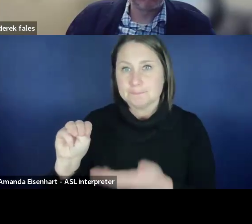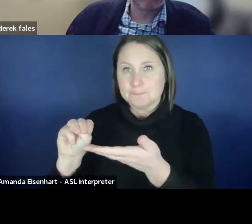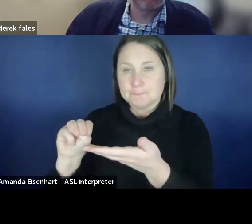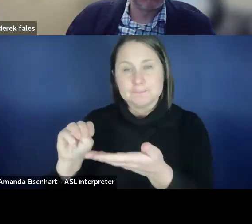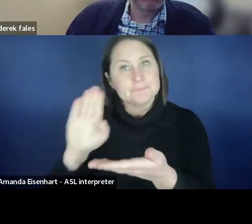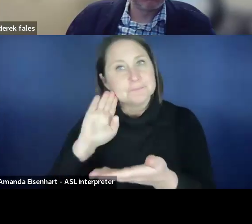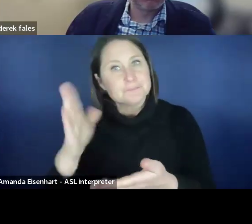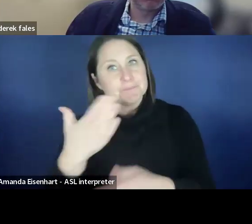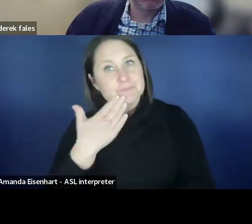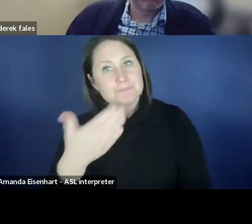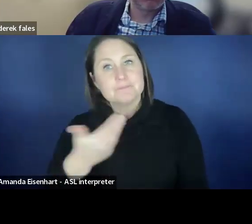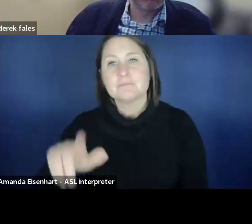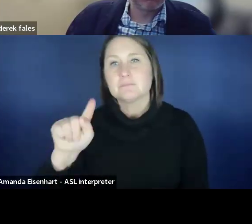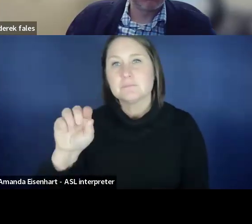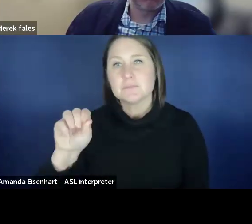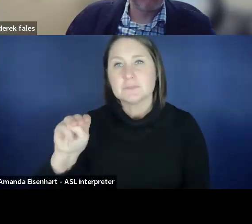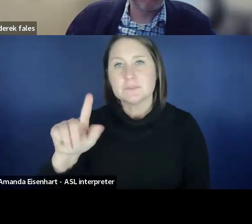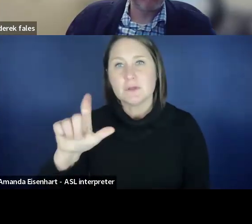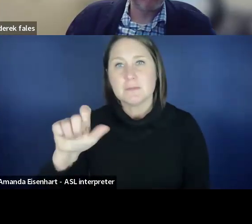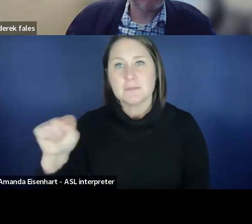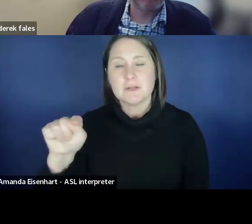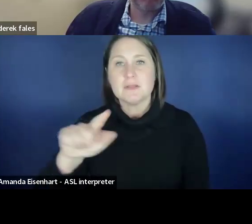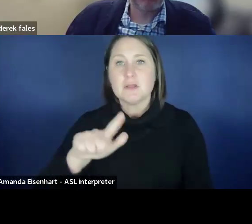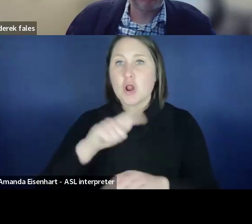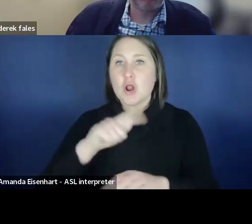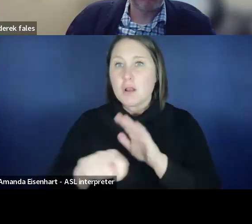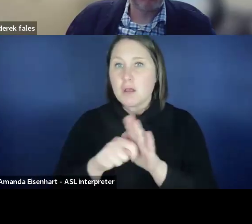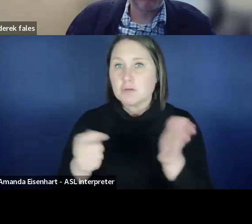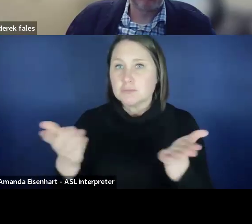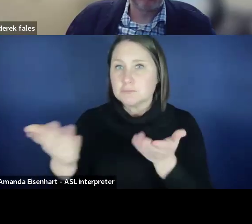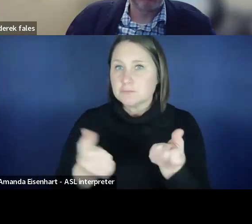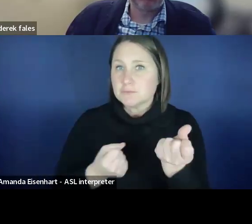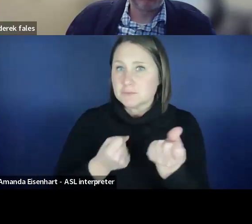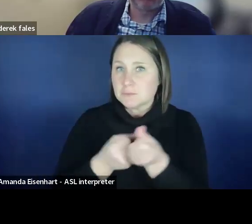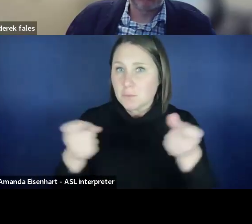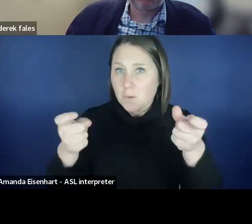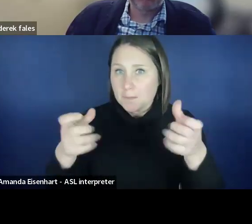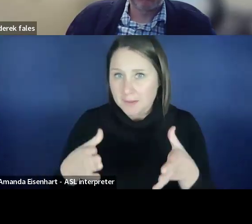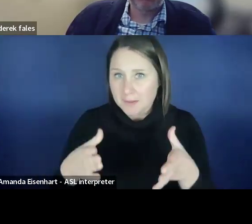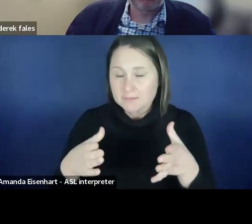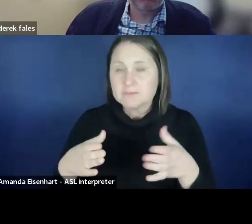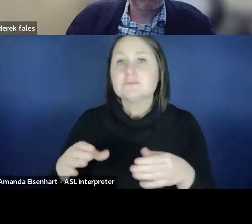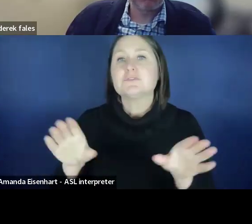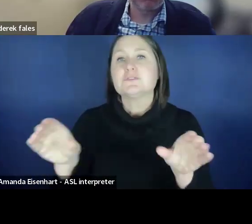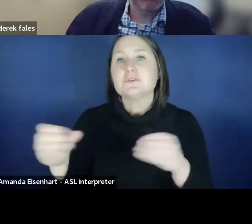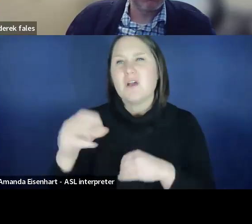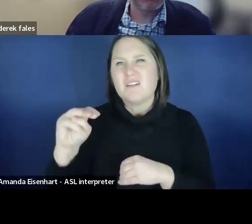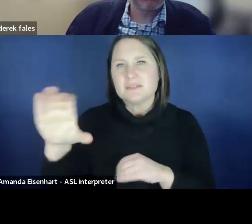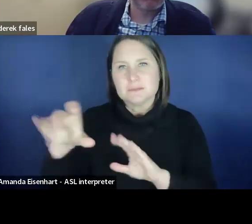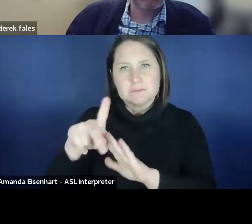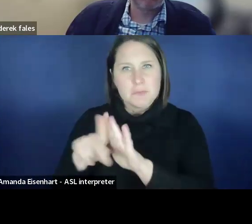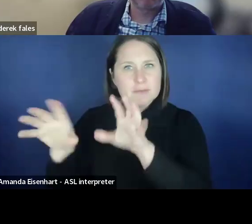Thanks, Betsy. My name's Tom Leet. I'm the Long-Term Services and Supports Manager within the Office of Main Care Services Policy Unit. And Heather.